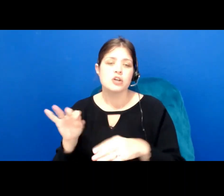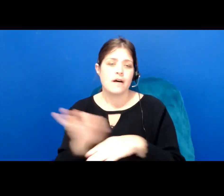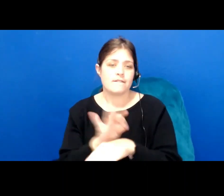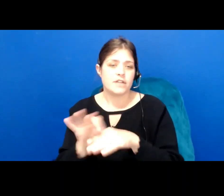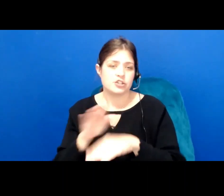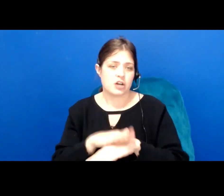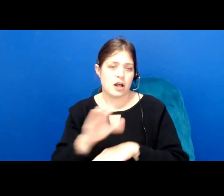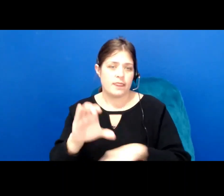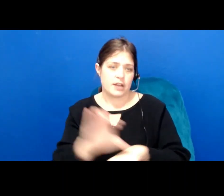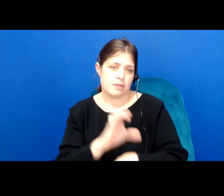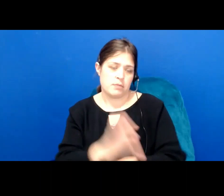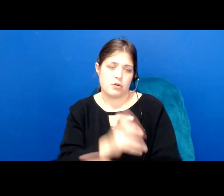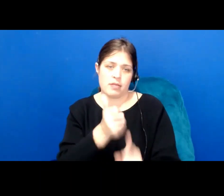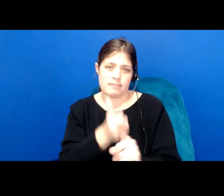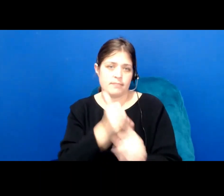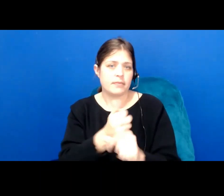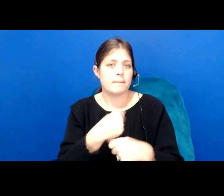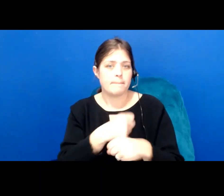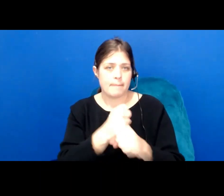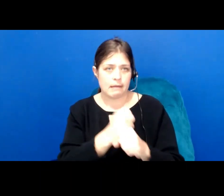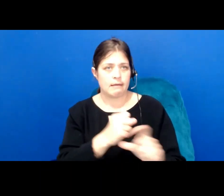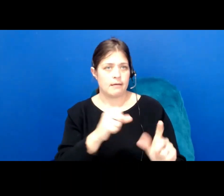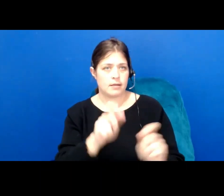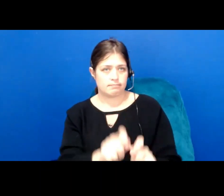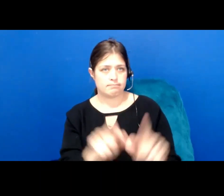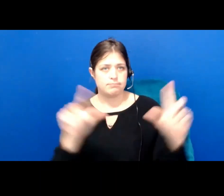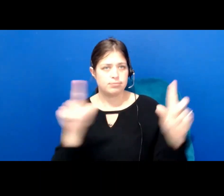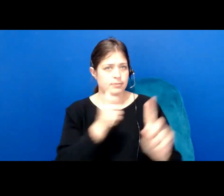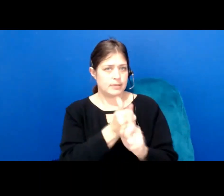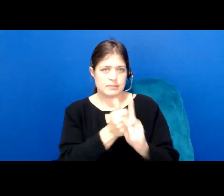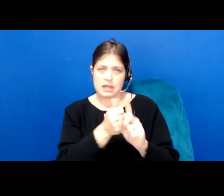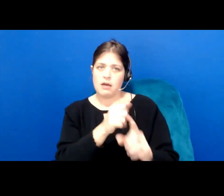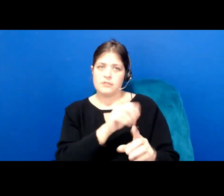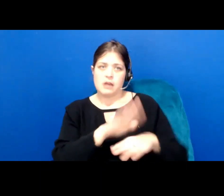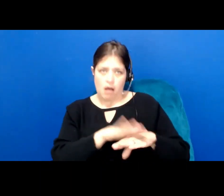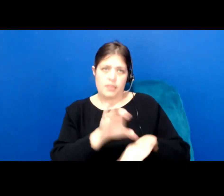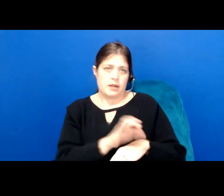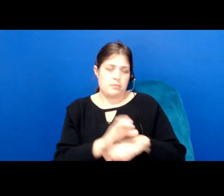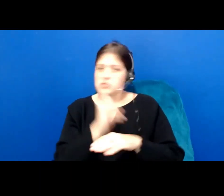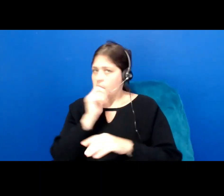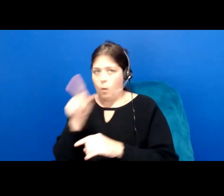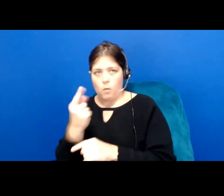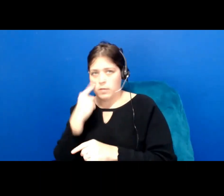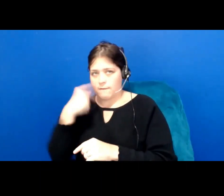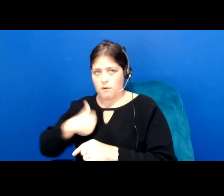they could make what's being displayed on the screen larger. Yeah, that's right.